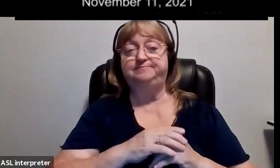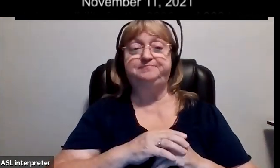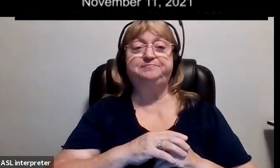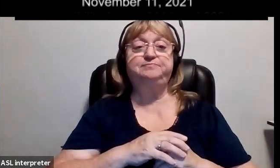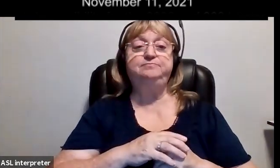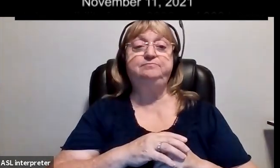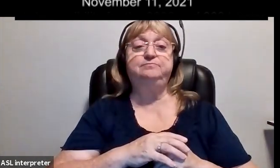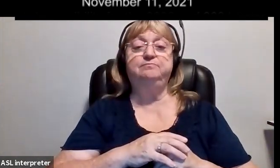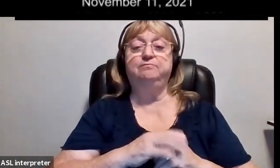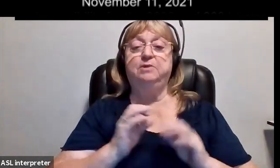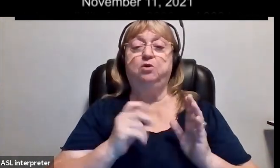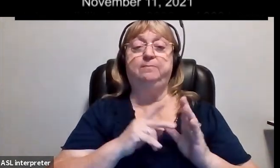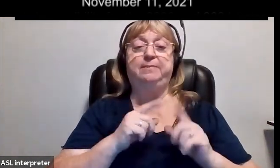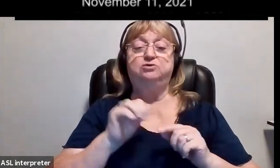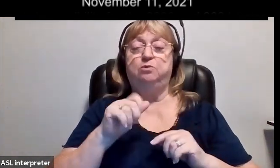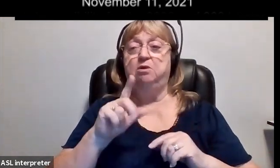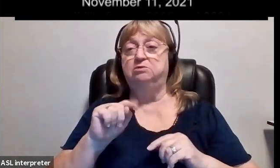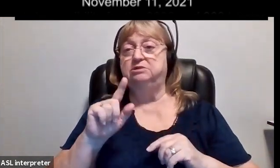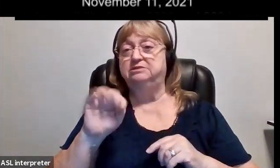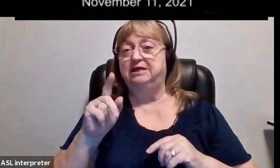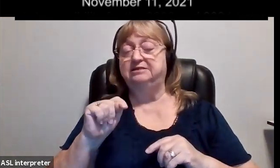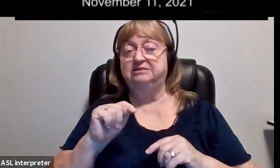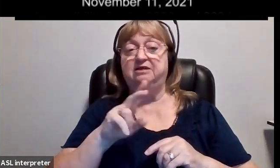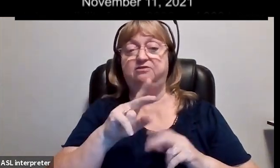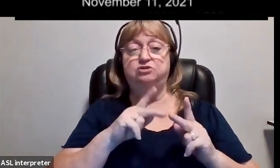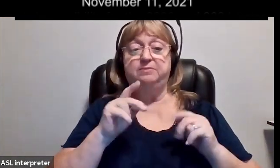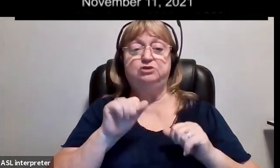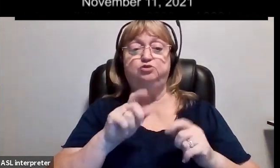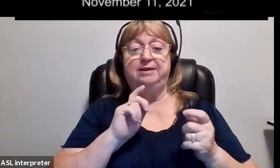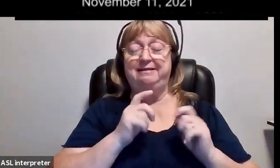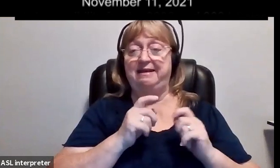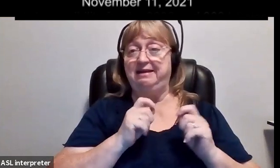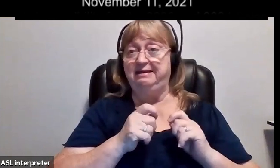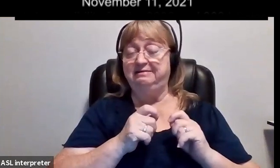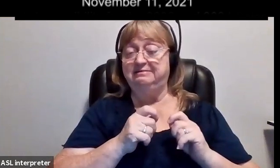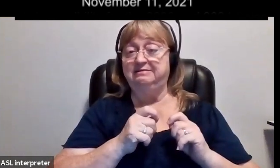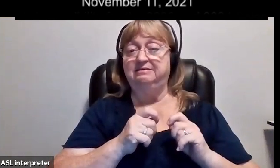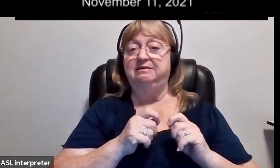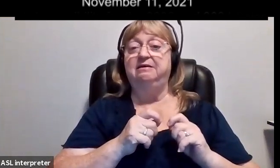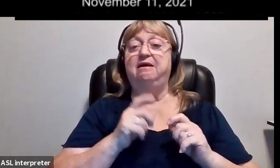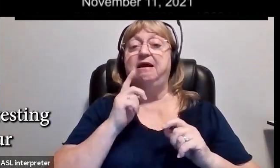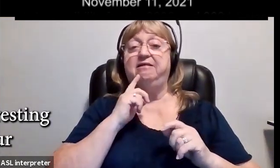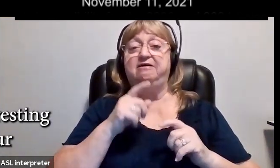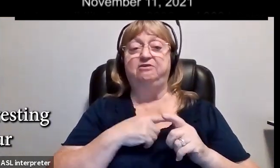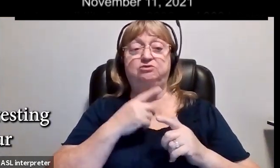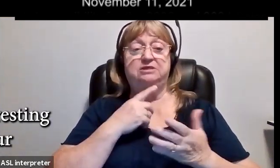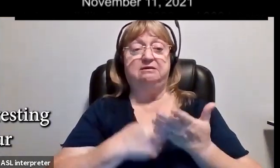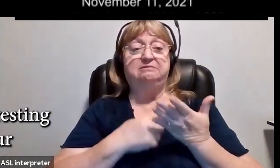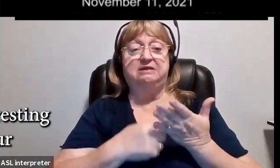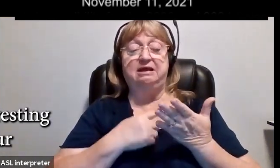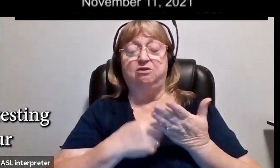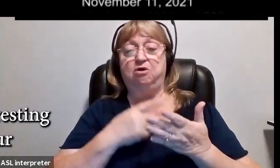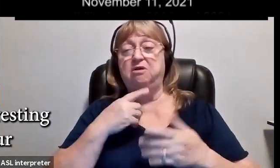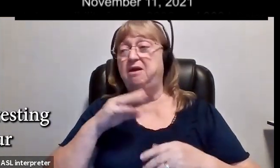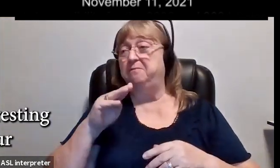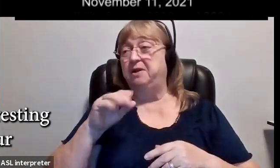So getting back to alt text, there's places to edit it, and there's a dialogue for it. And Microsoft,